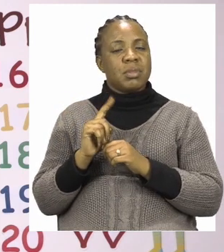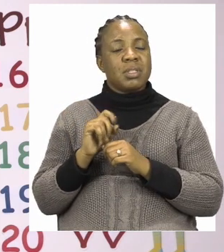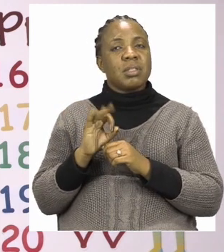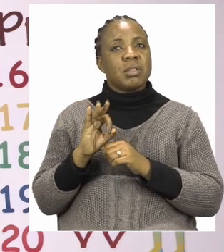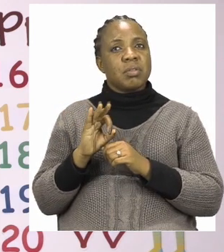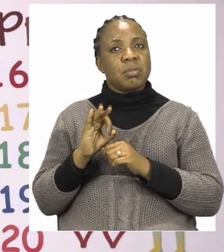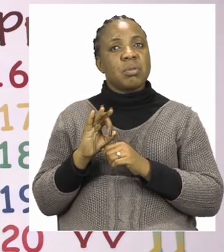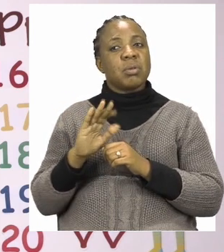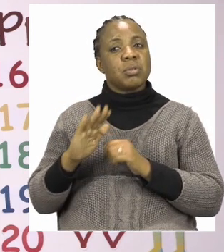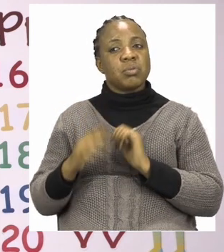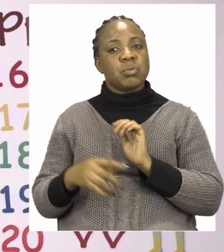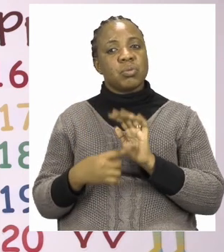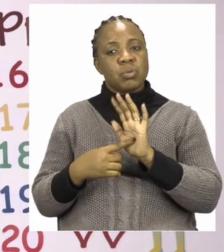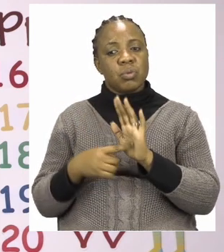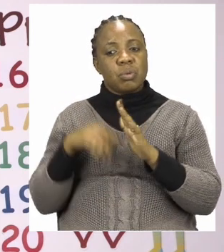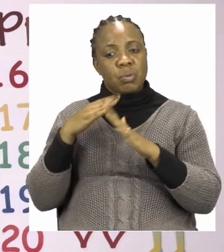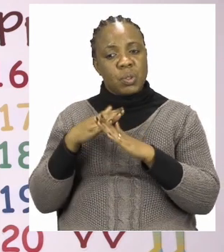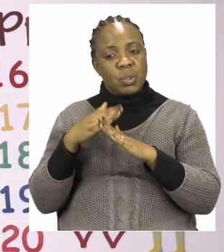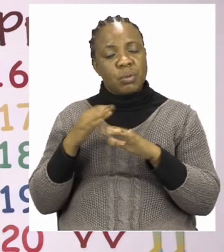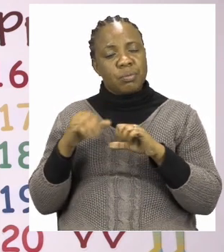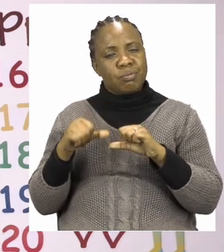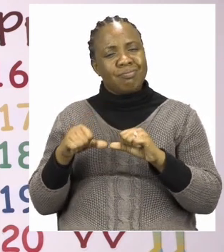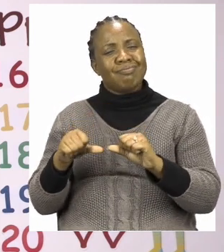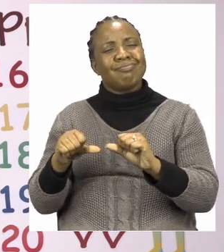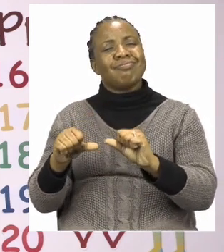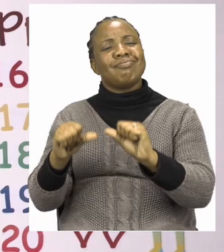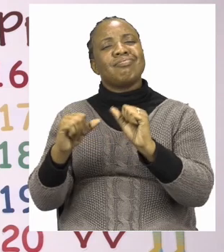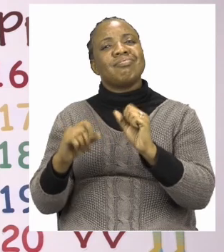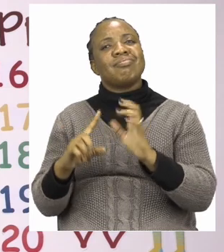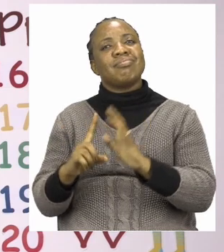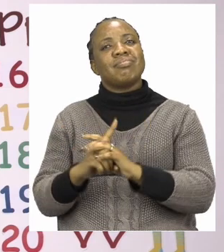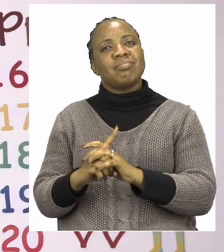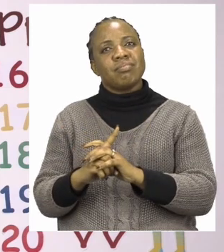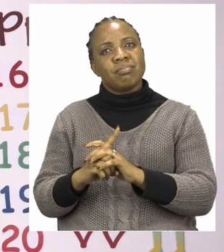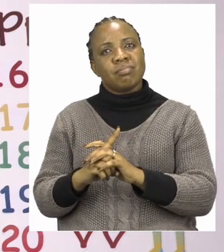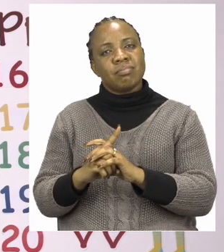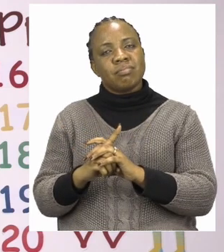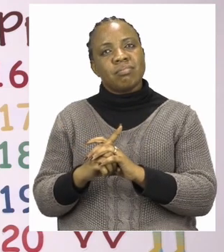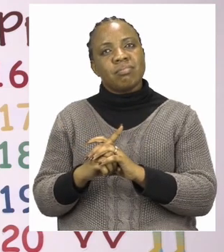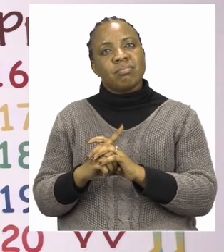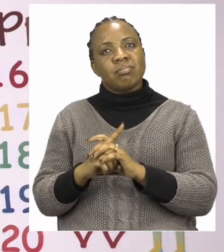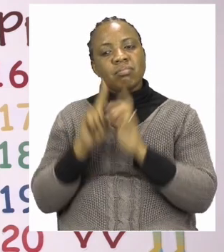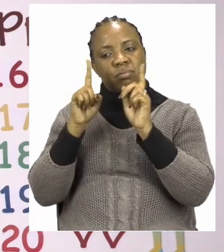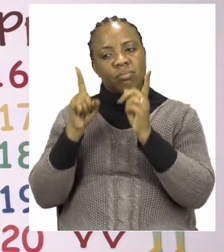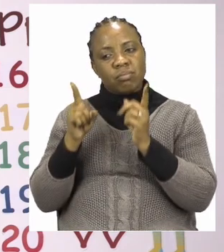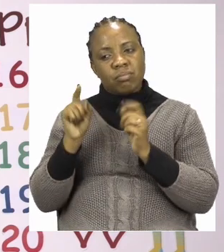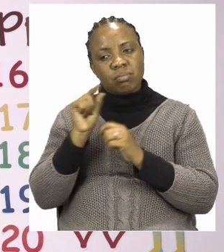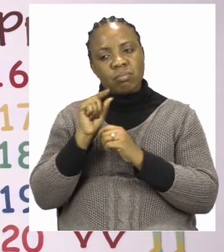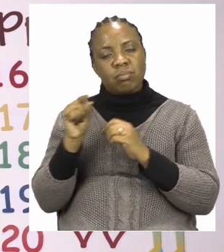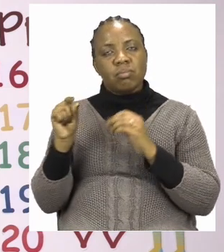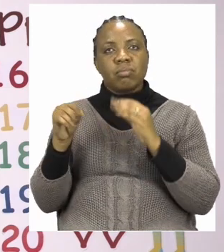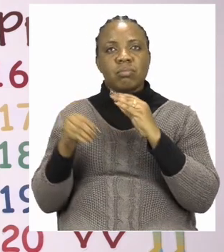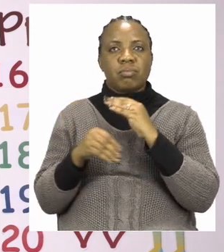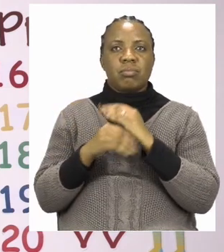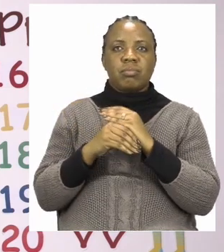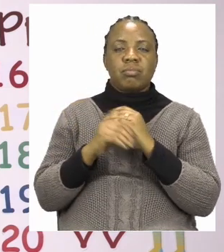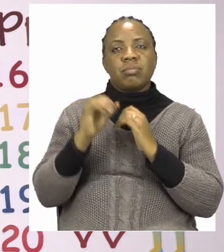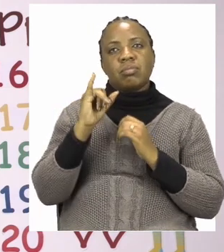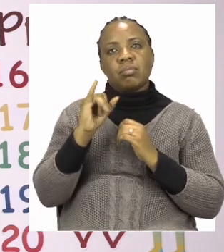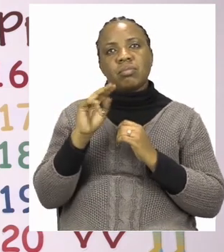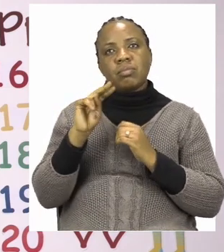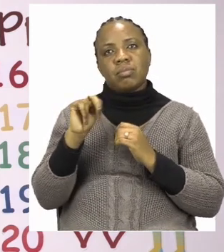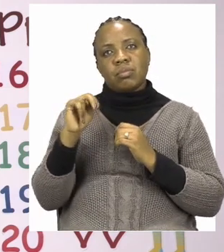present continuous. So we need to add ing to the